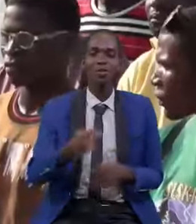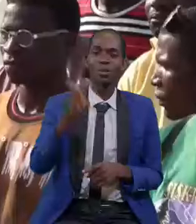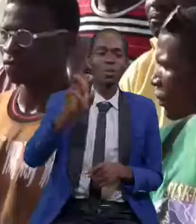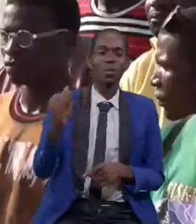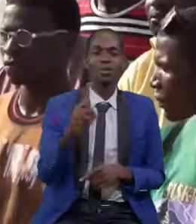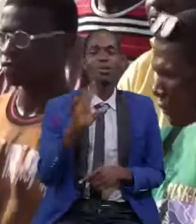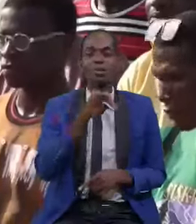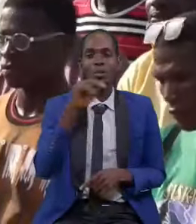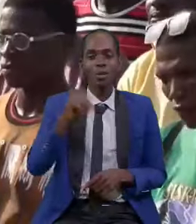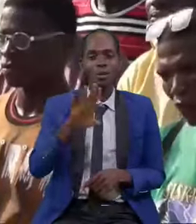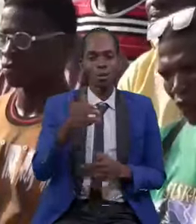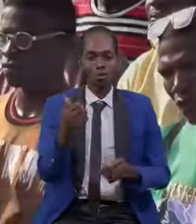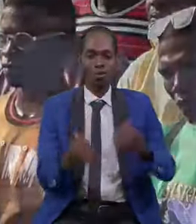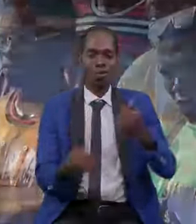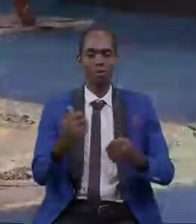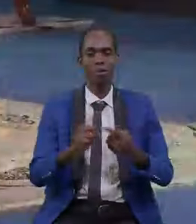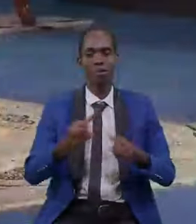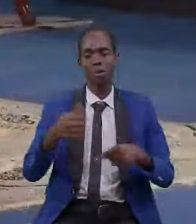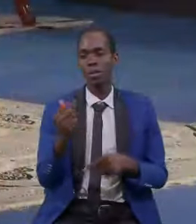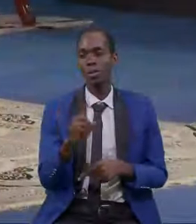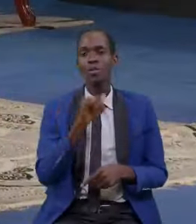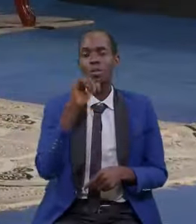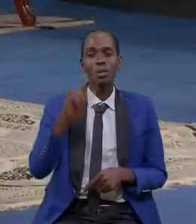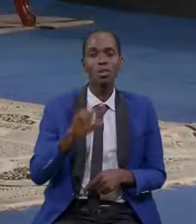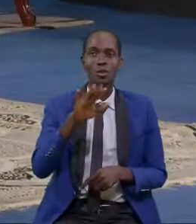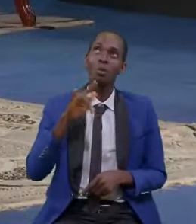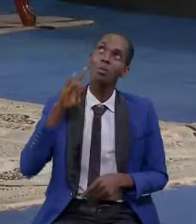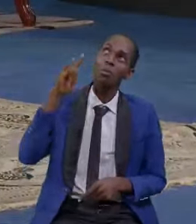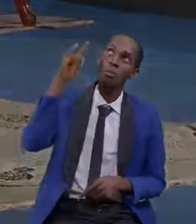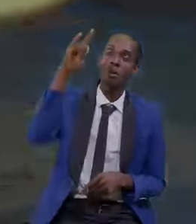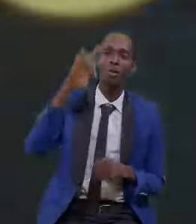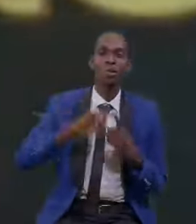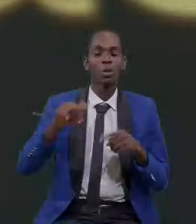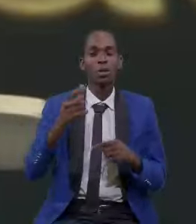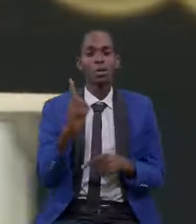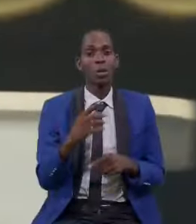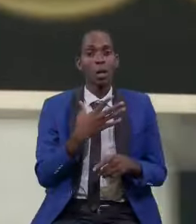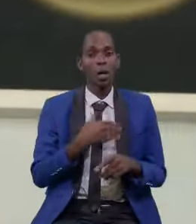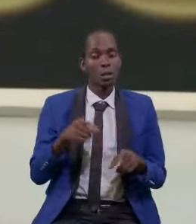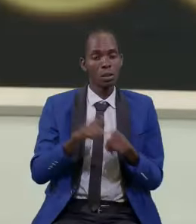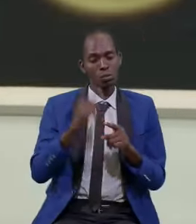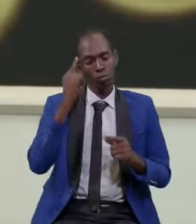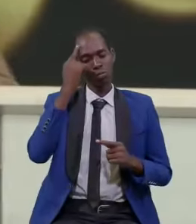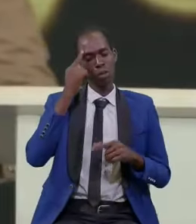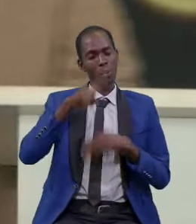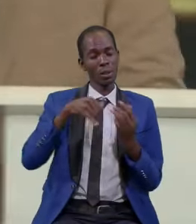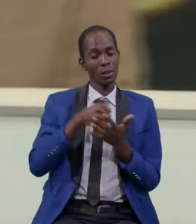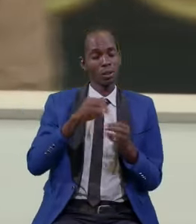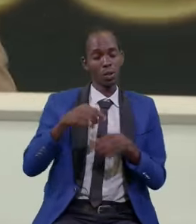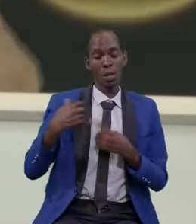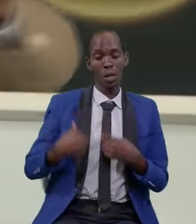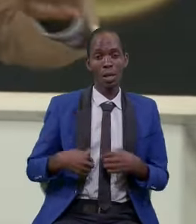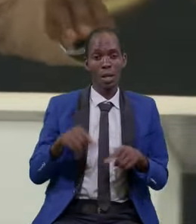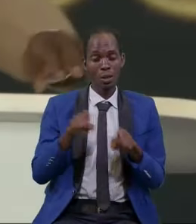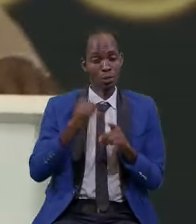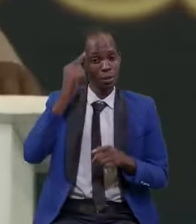not even need an aeroplane. The thought's in your heart. And as the thought gets to your heart, you just get